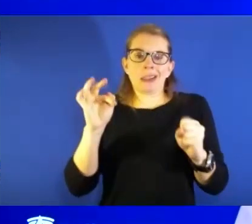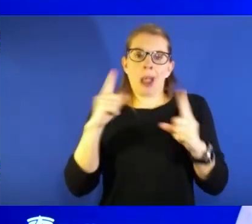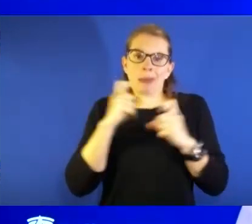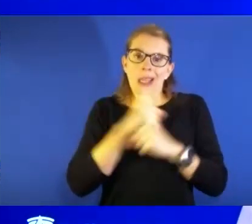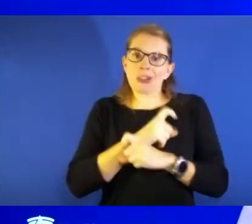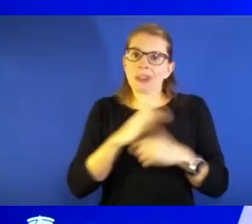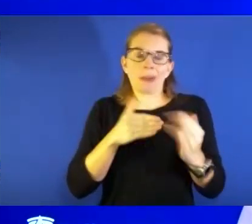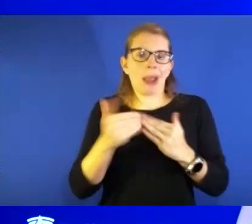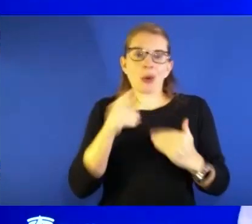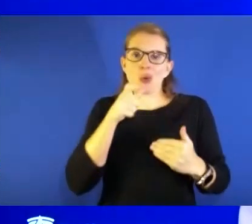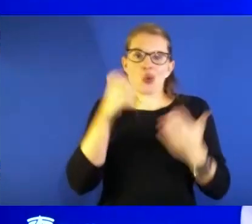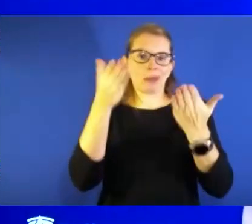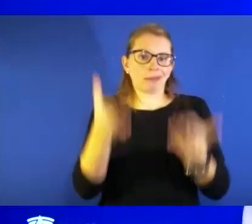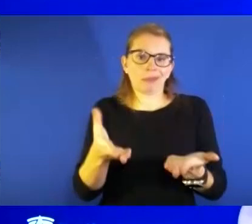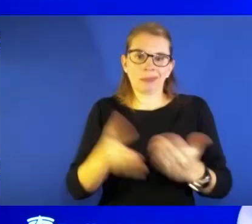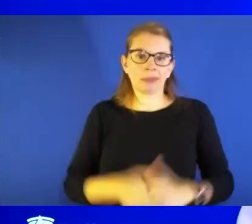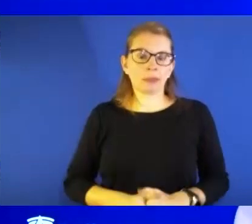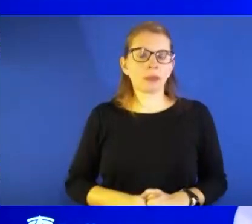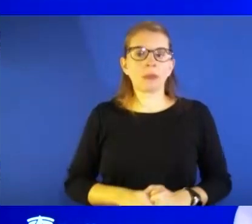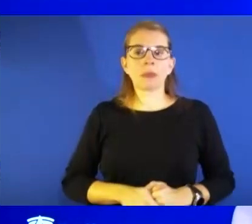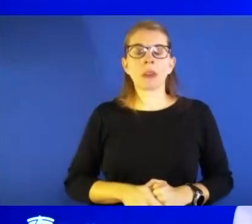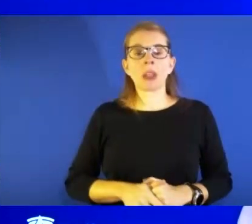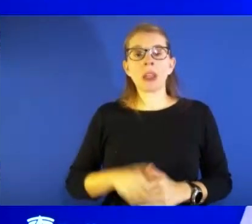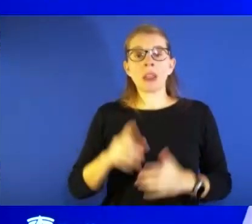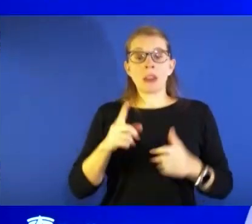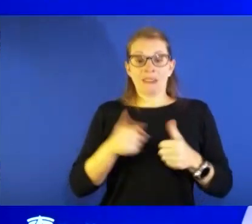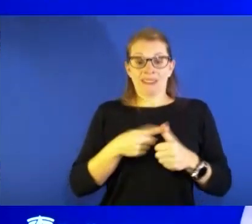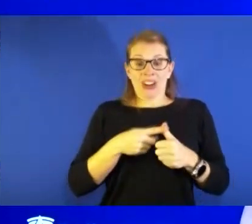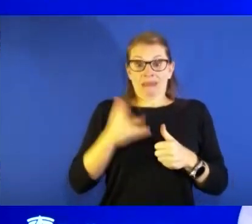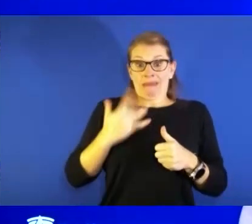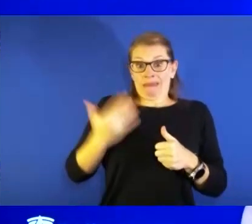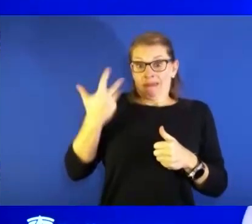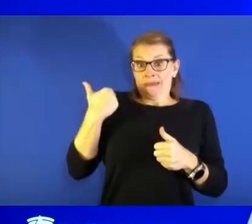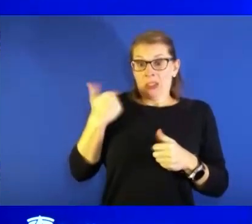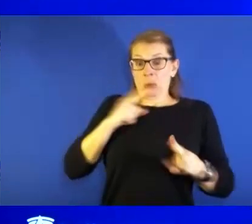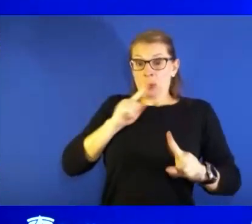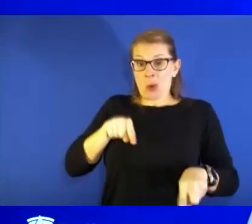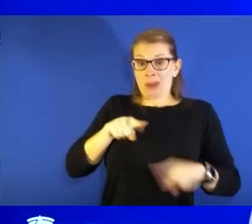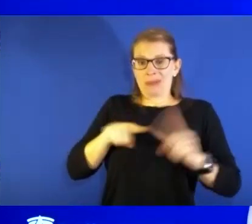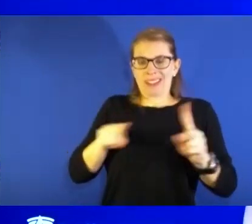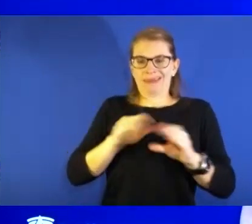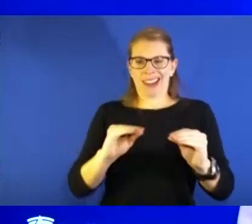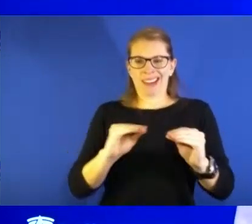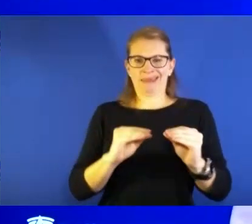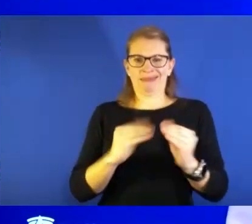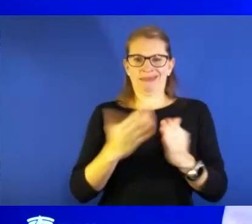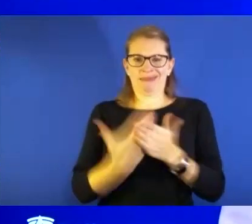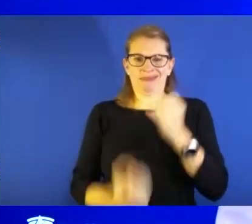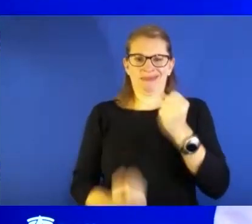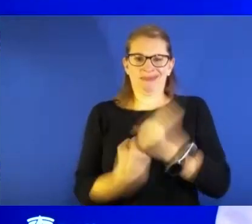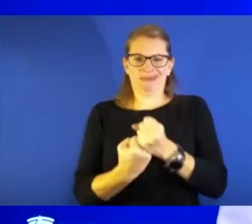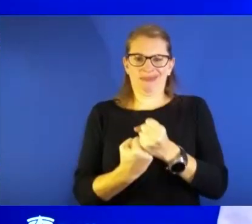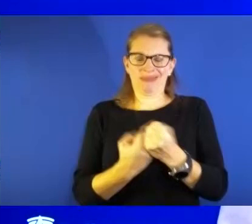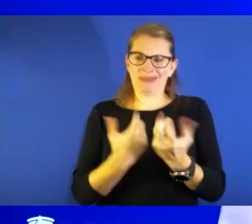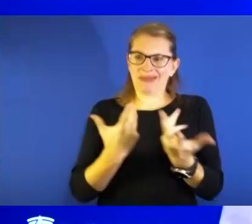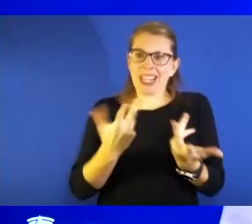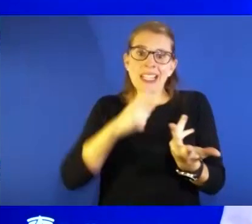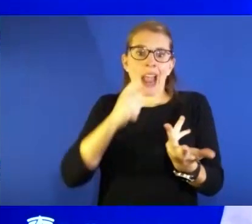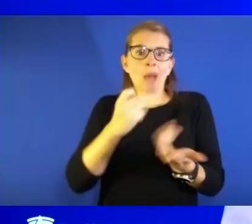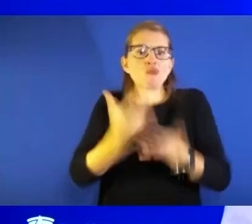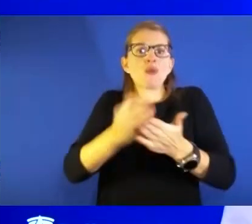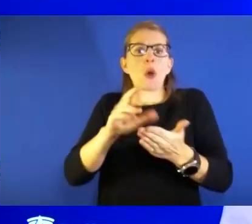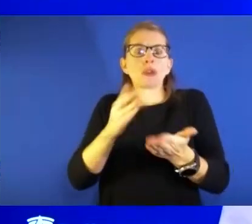was some initial reports about that, but none of that has really come to fruition. And then it hasn't really been proven or shown to be